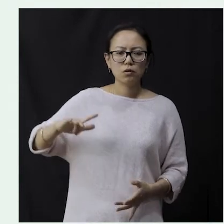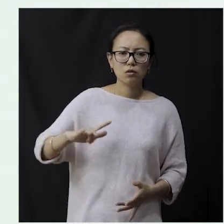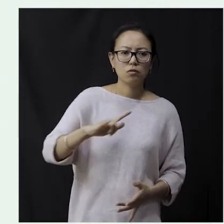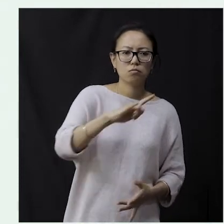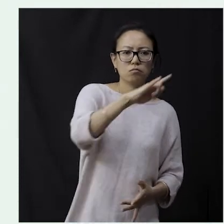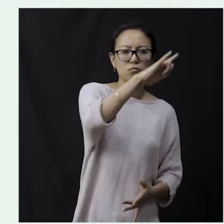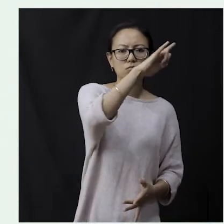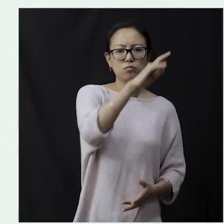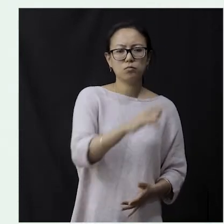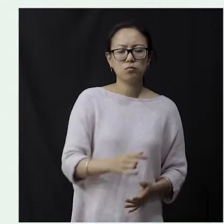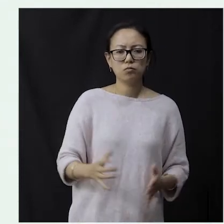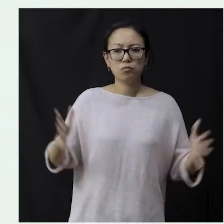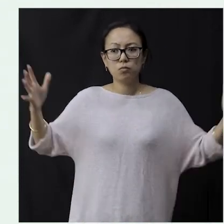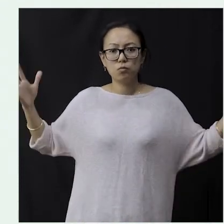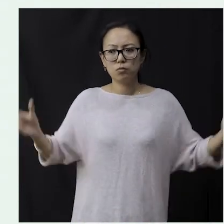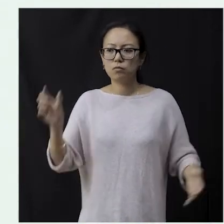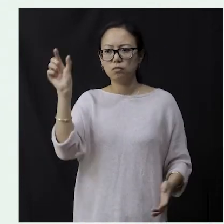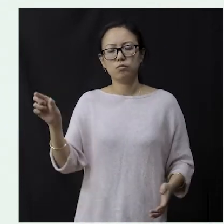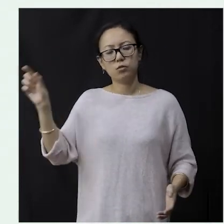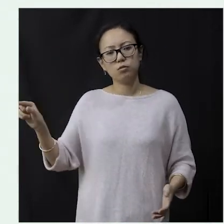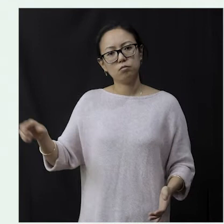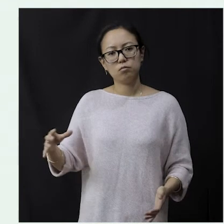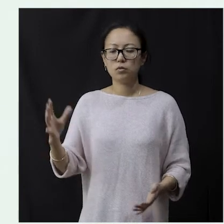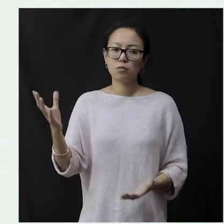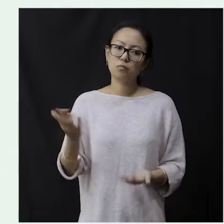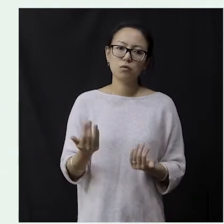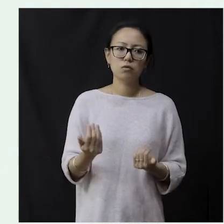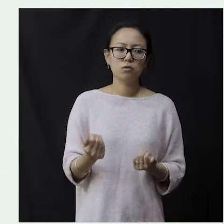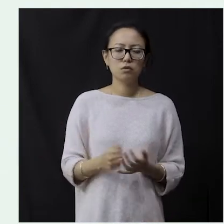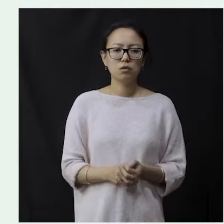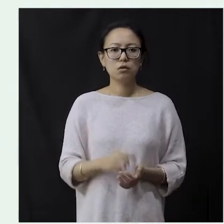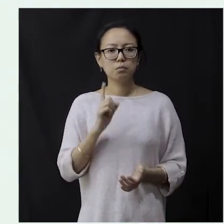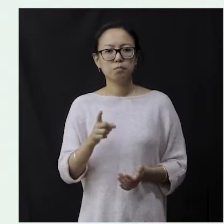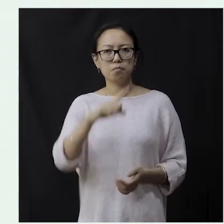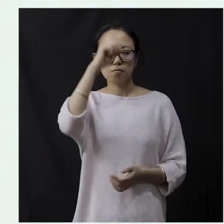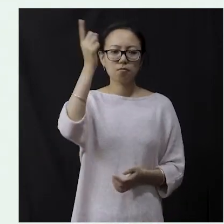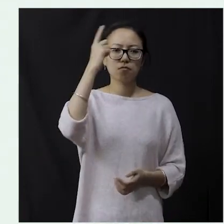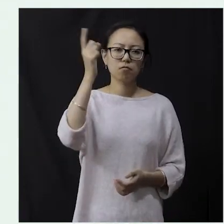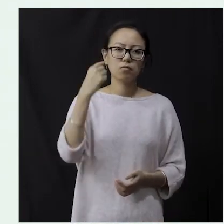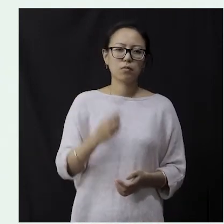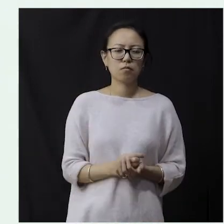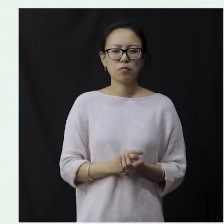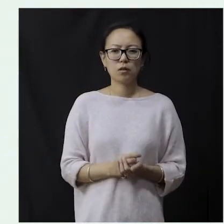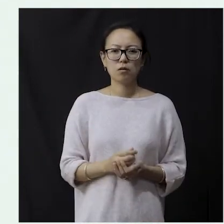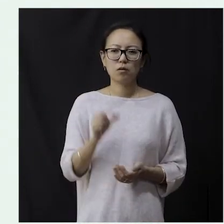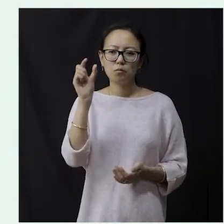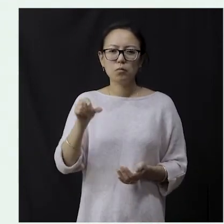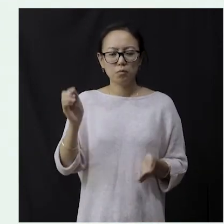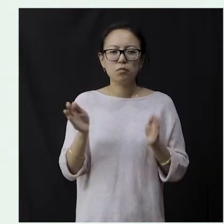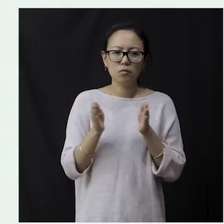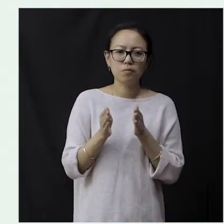airplane can carry more people as compared to helicopter. Okay, so this helicopter, most